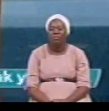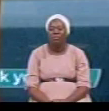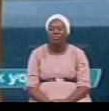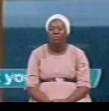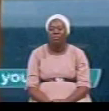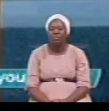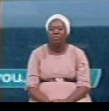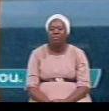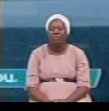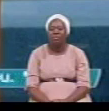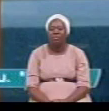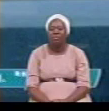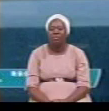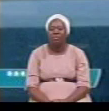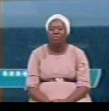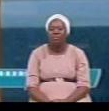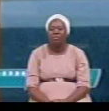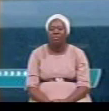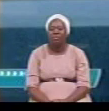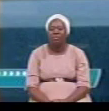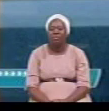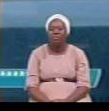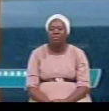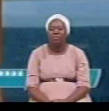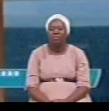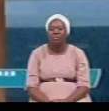kadipa nalwala for 1 year, 5 months.